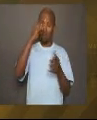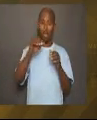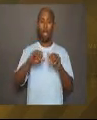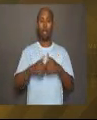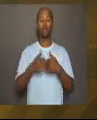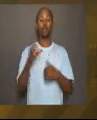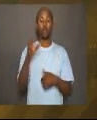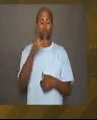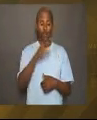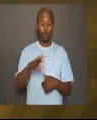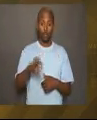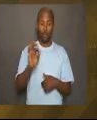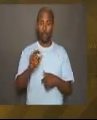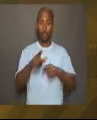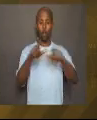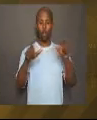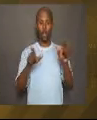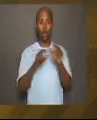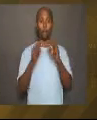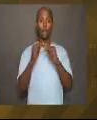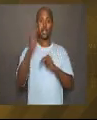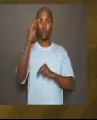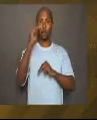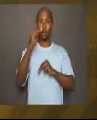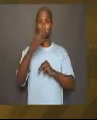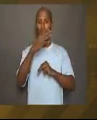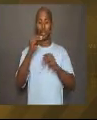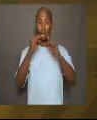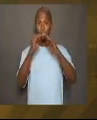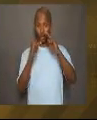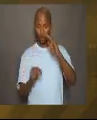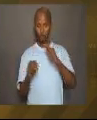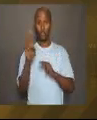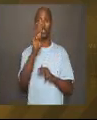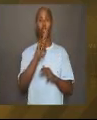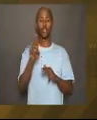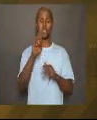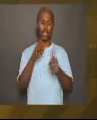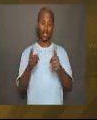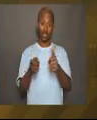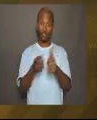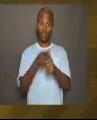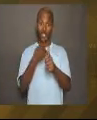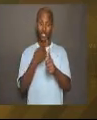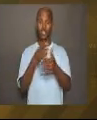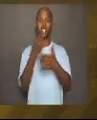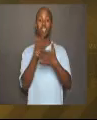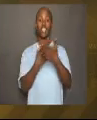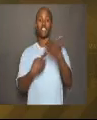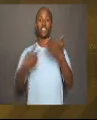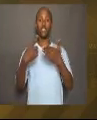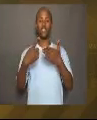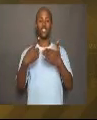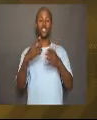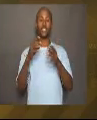learned how to find local maximums and minimums using the first